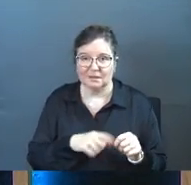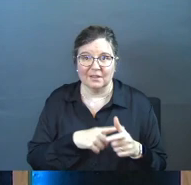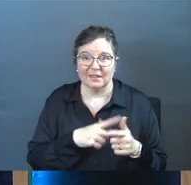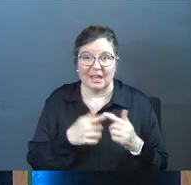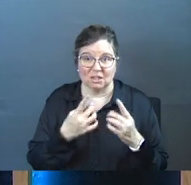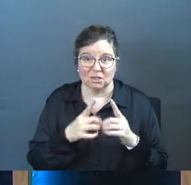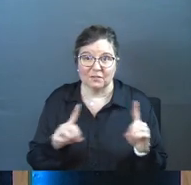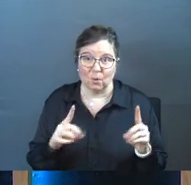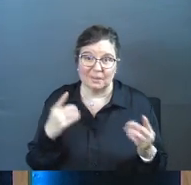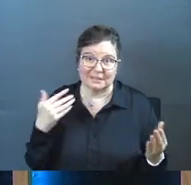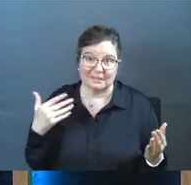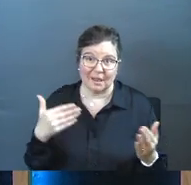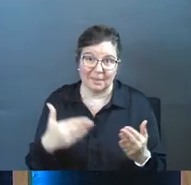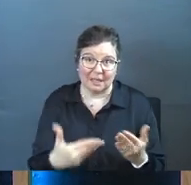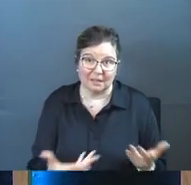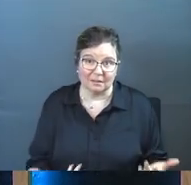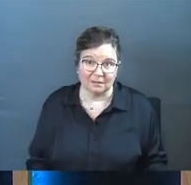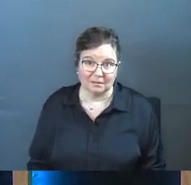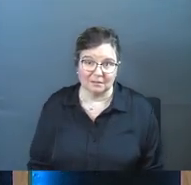then divorce is coming.